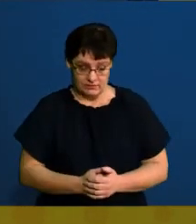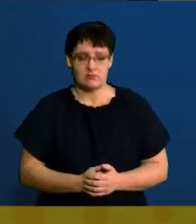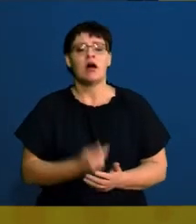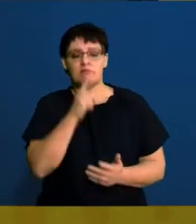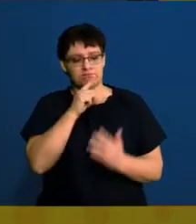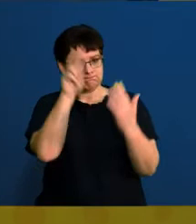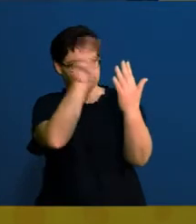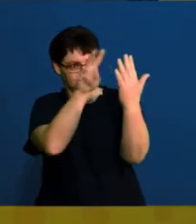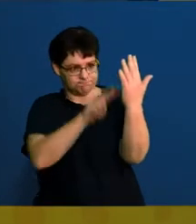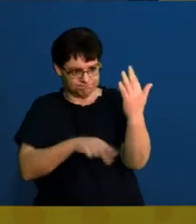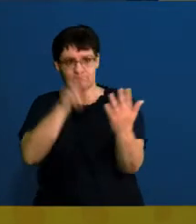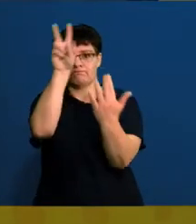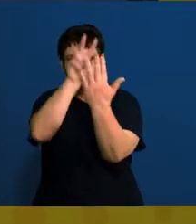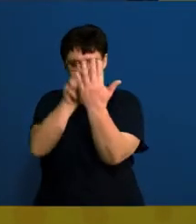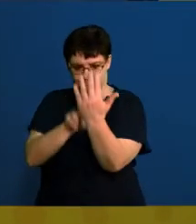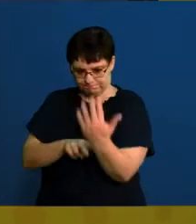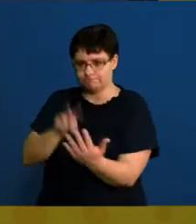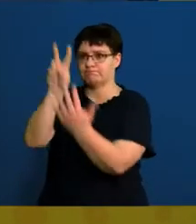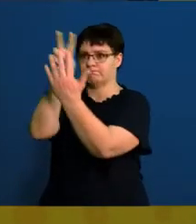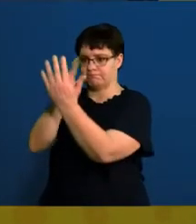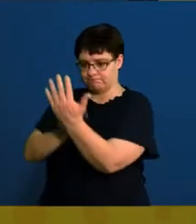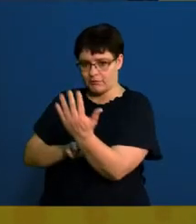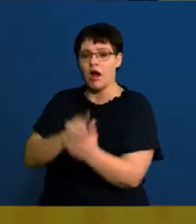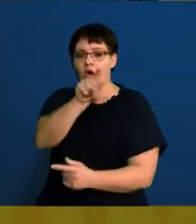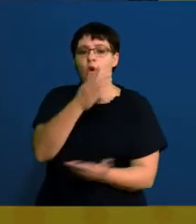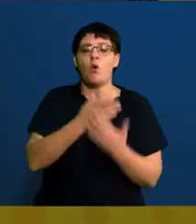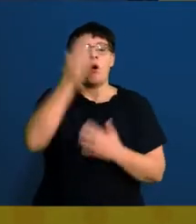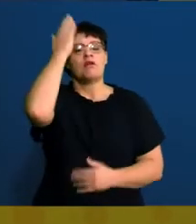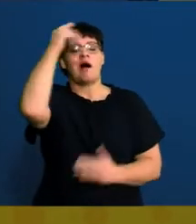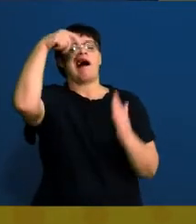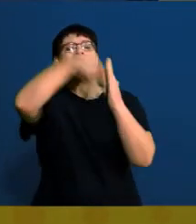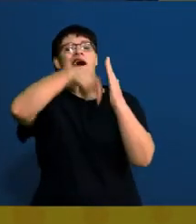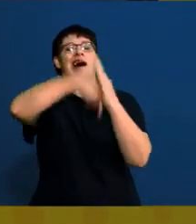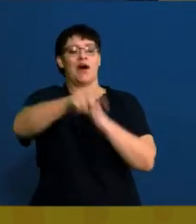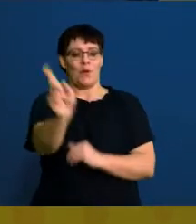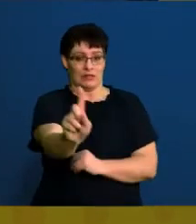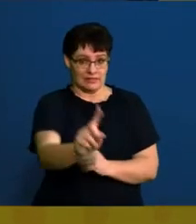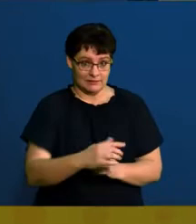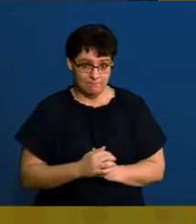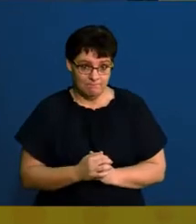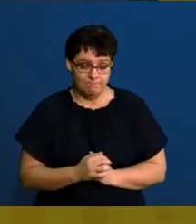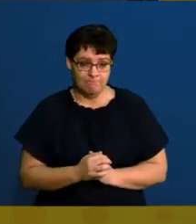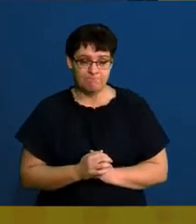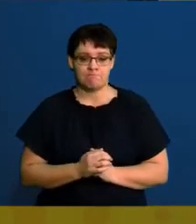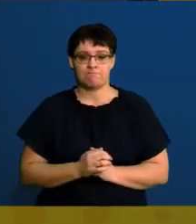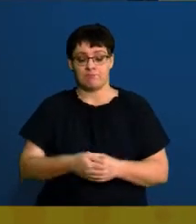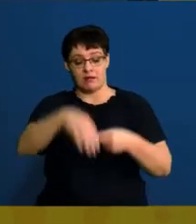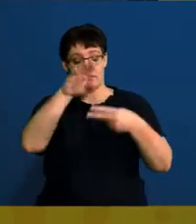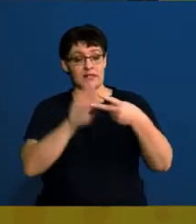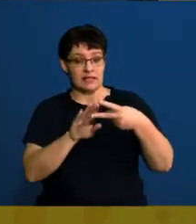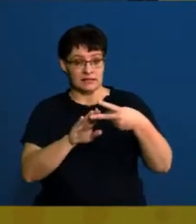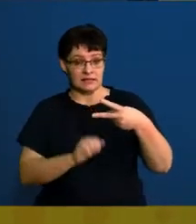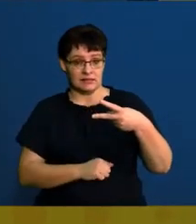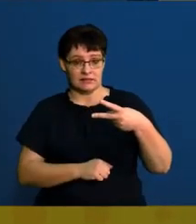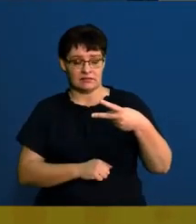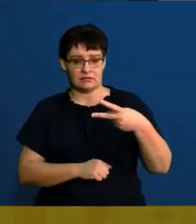you scan or skim through the paper to get a sense of what the paper has on it. Then